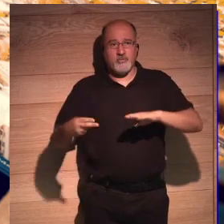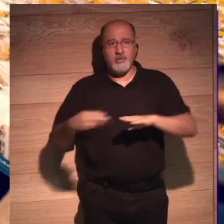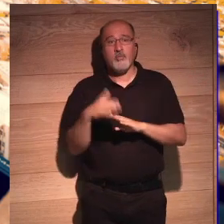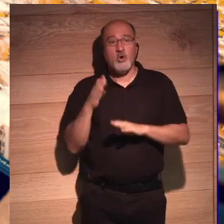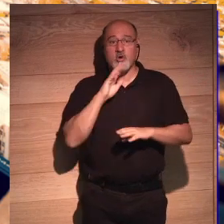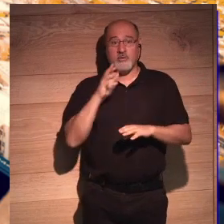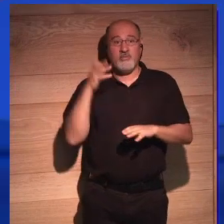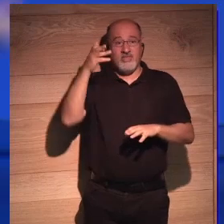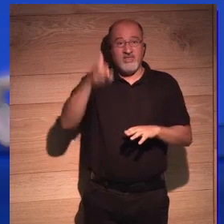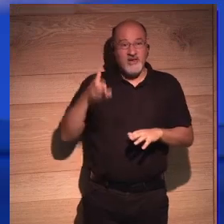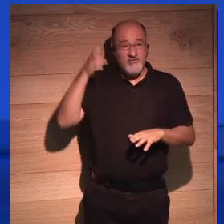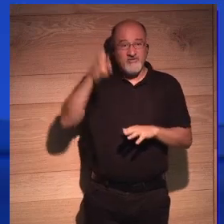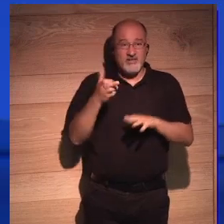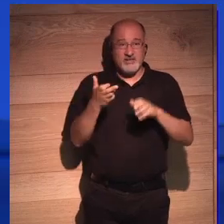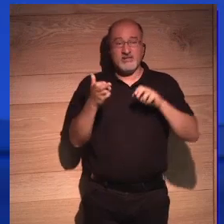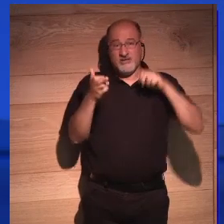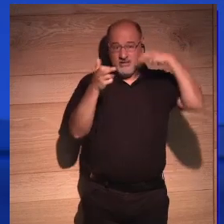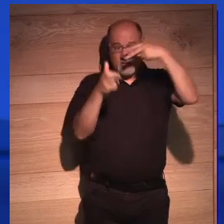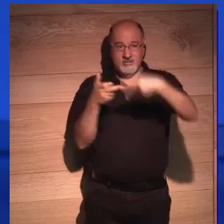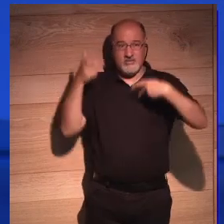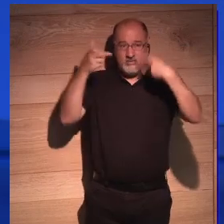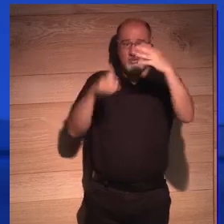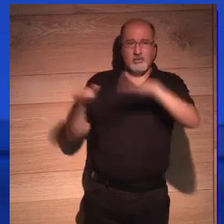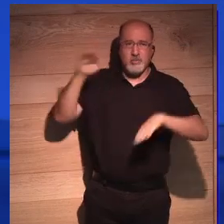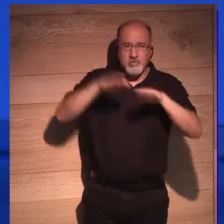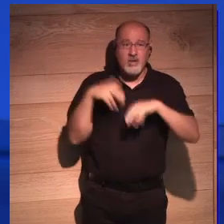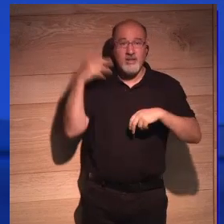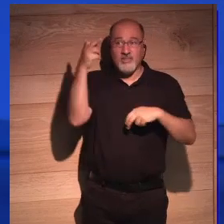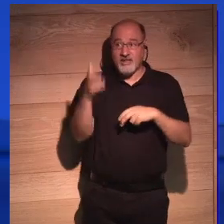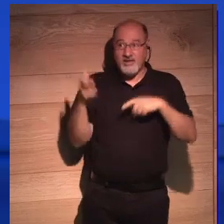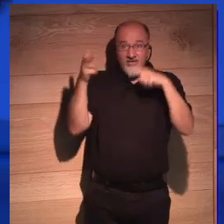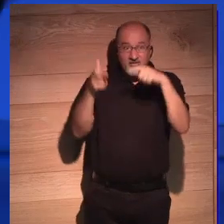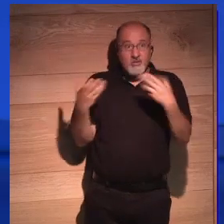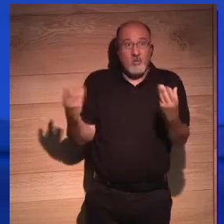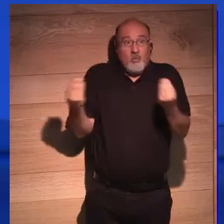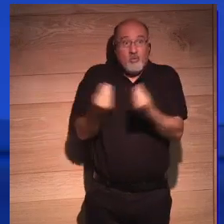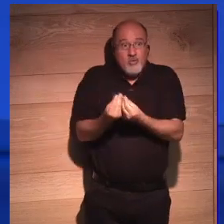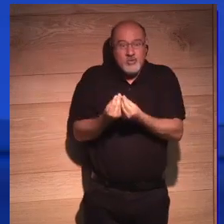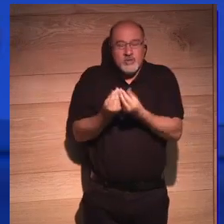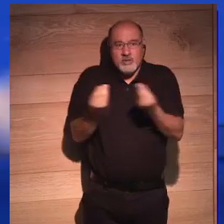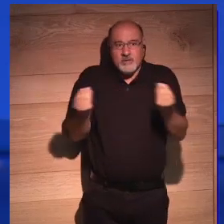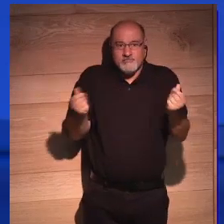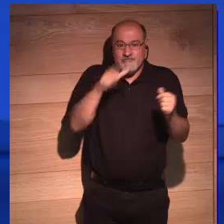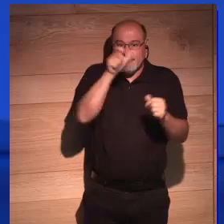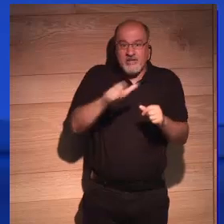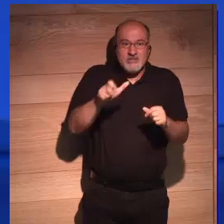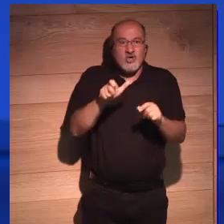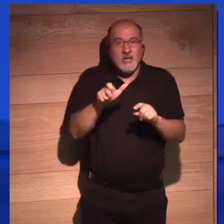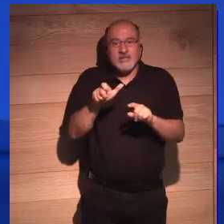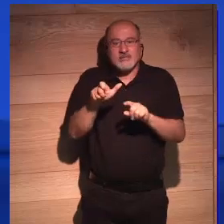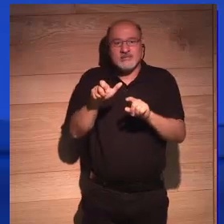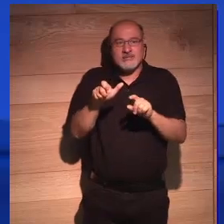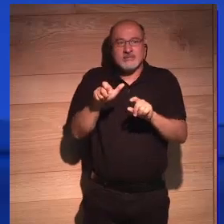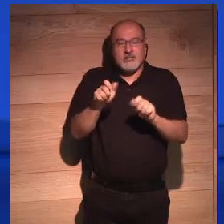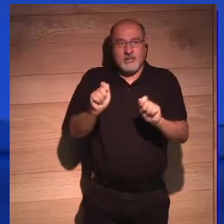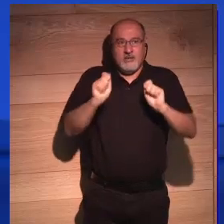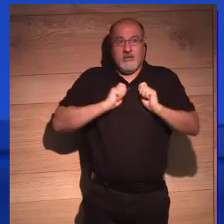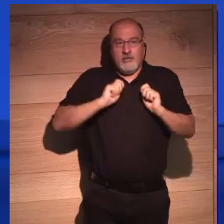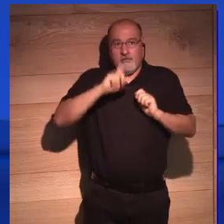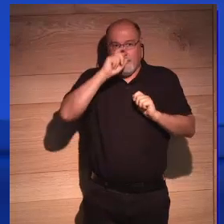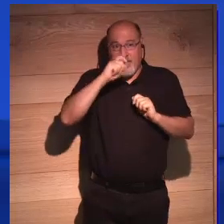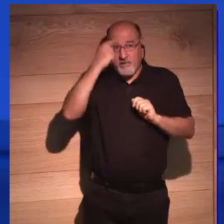when people do virtual reality, it triggers their spatial memory, And because memories tend to be geotagged,